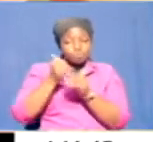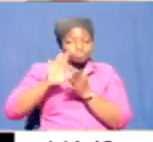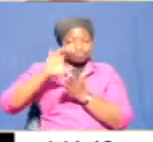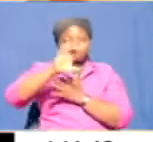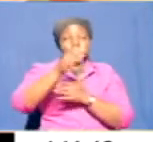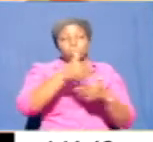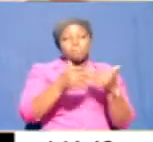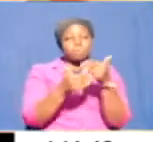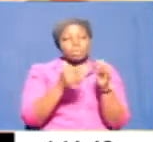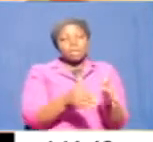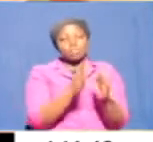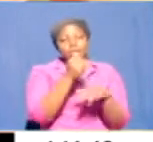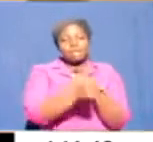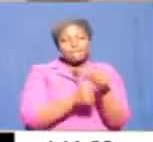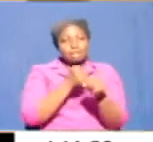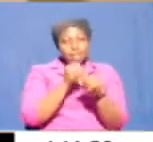roads in the year 2016.